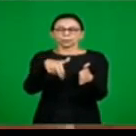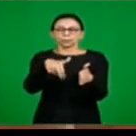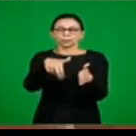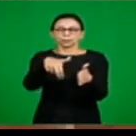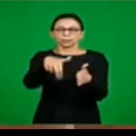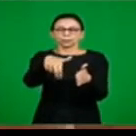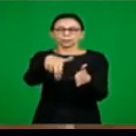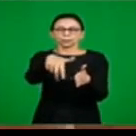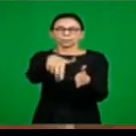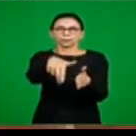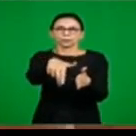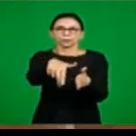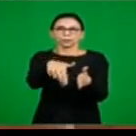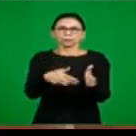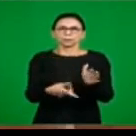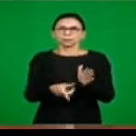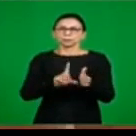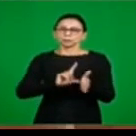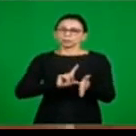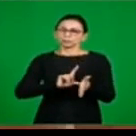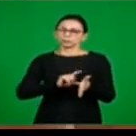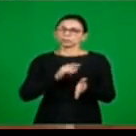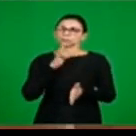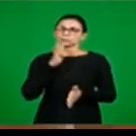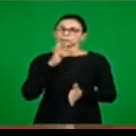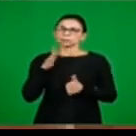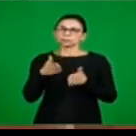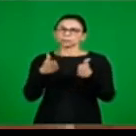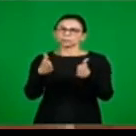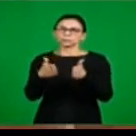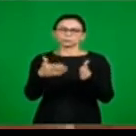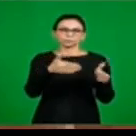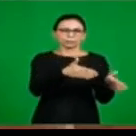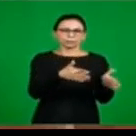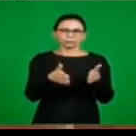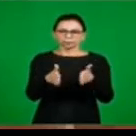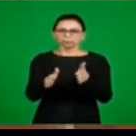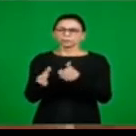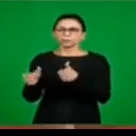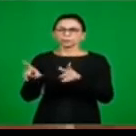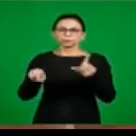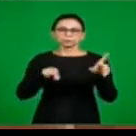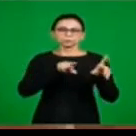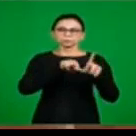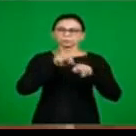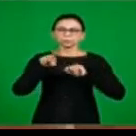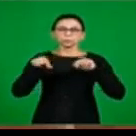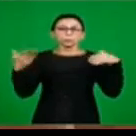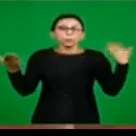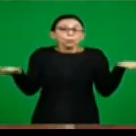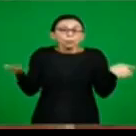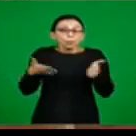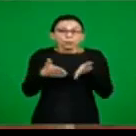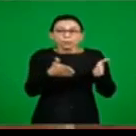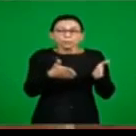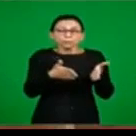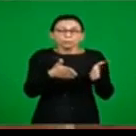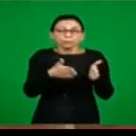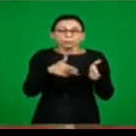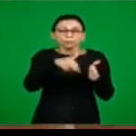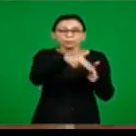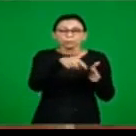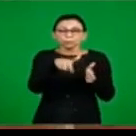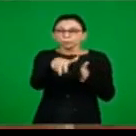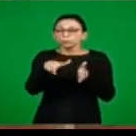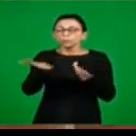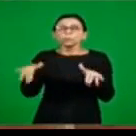I'm going to get to that place if I don't take knowledge of this path. Who is the path? Now I'm going to ask a question to the